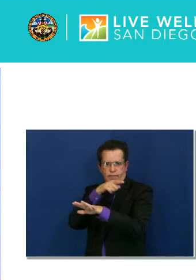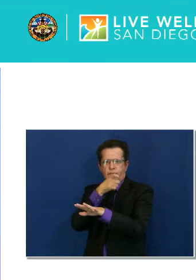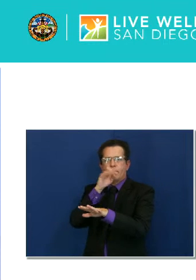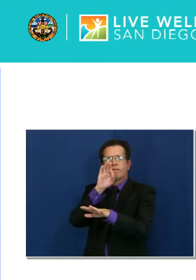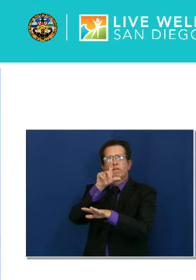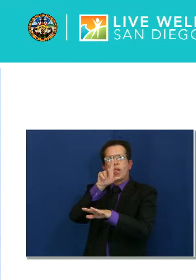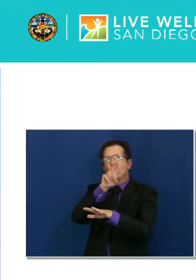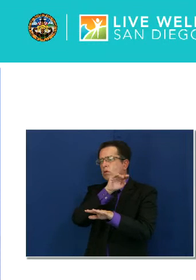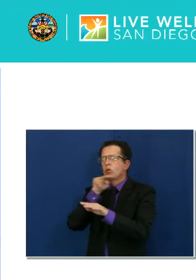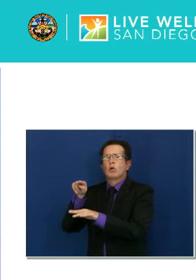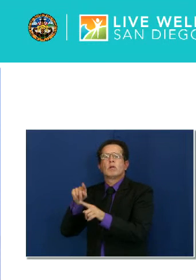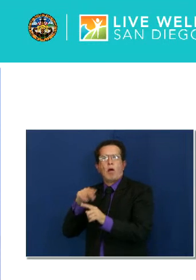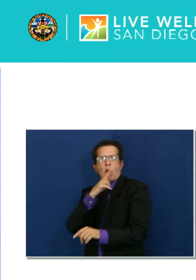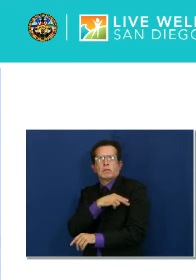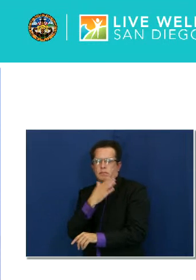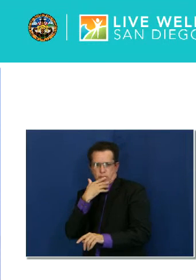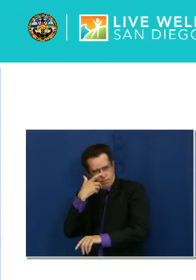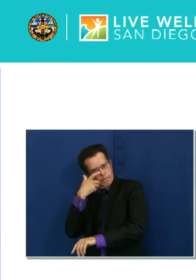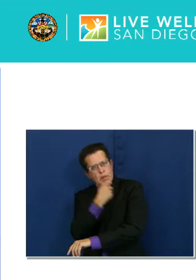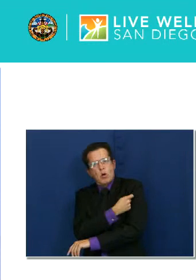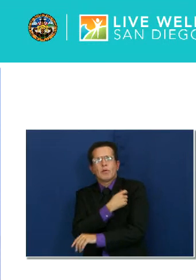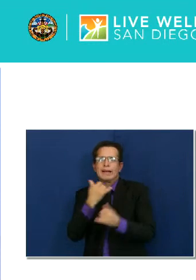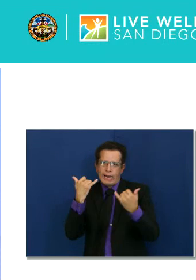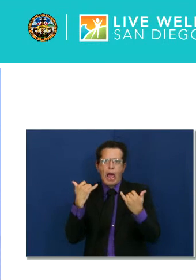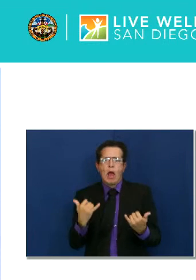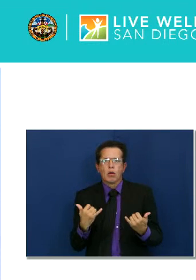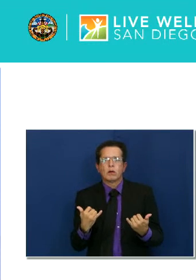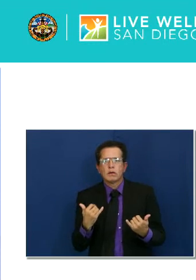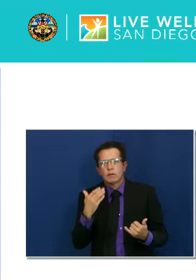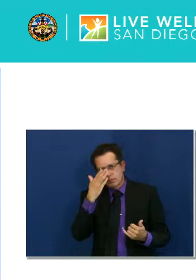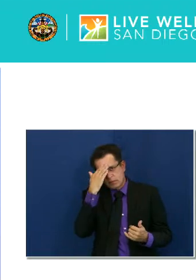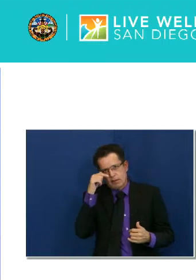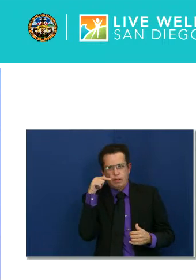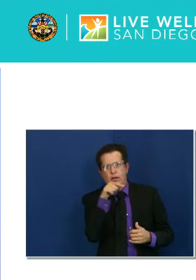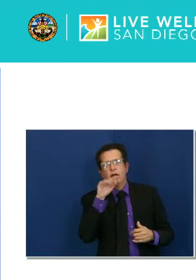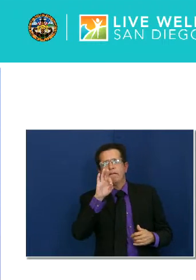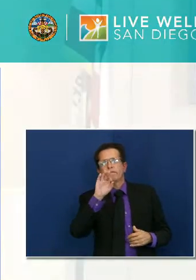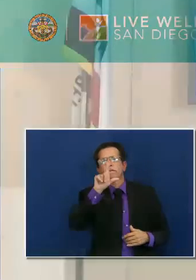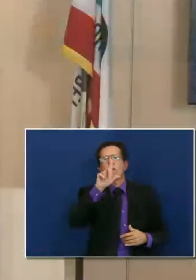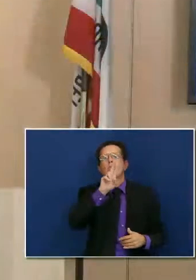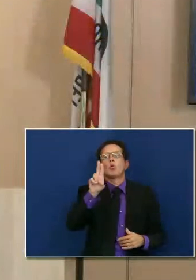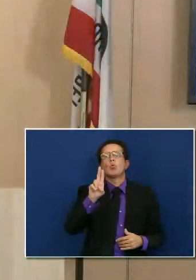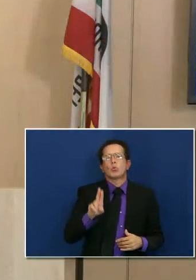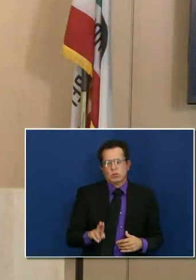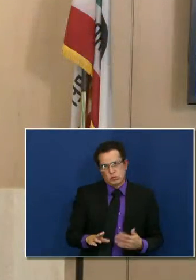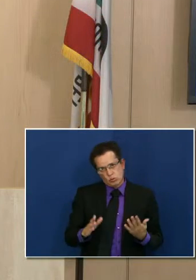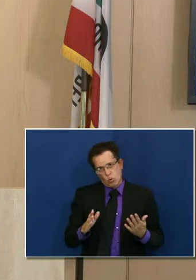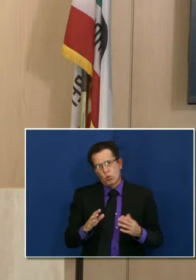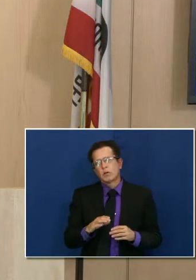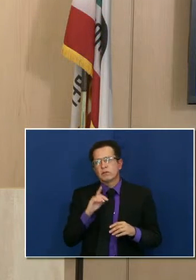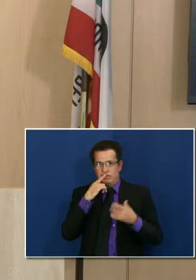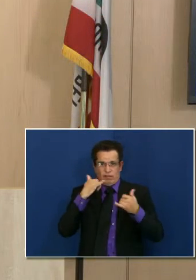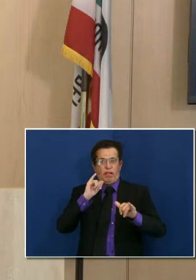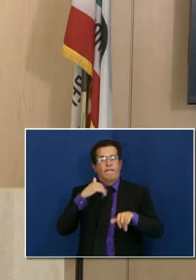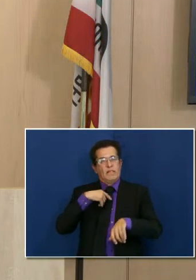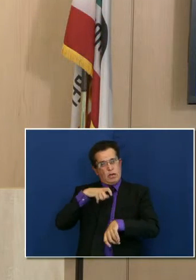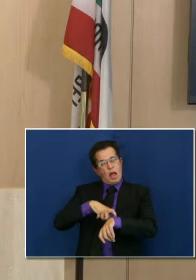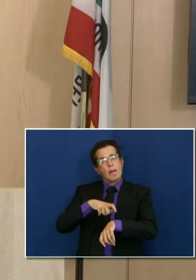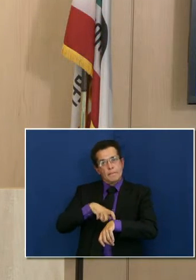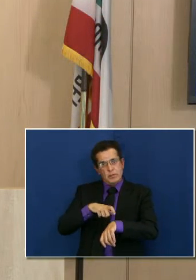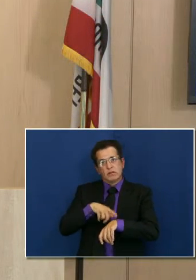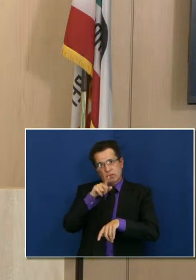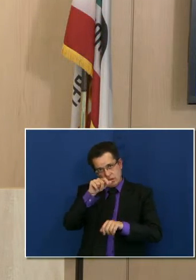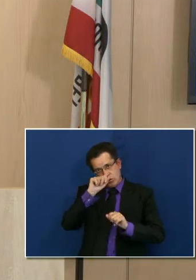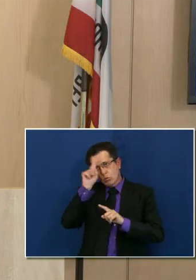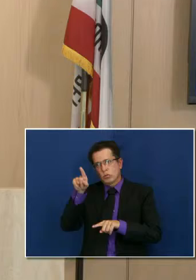are developing complications due to the flu. So again, there is still time to get your